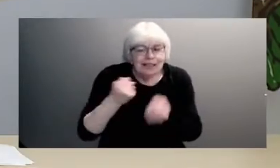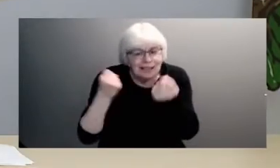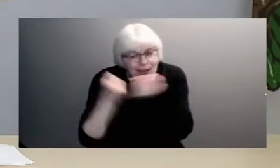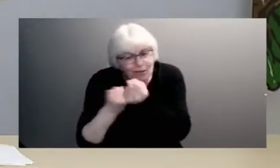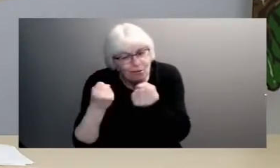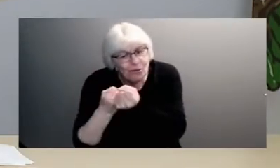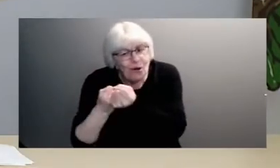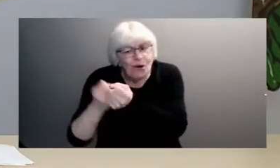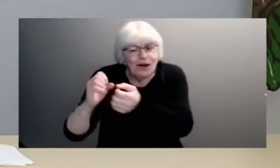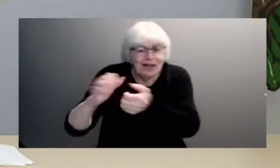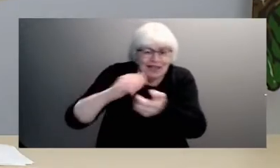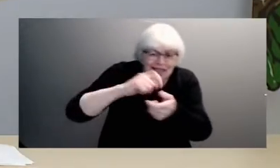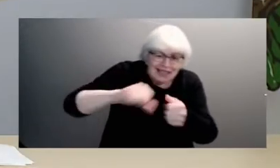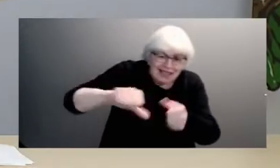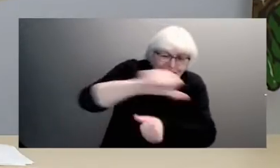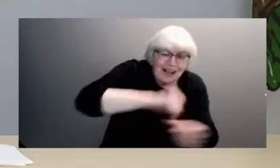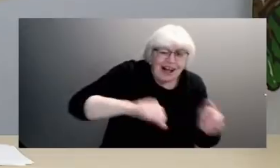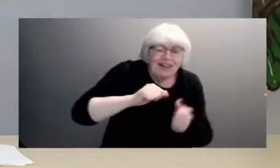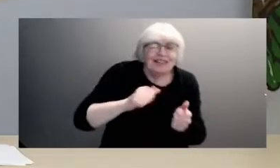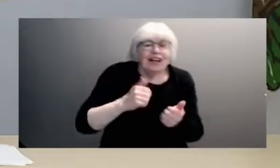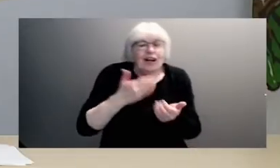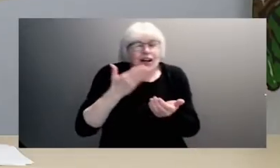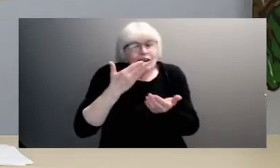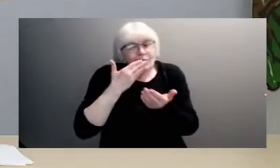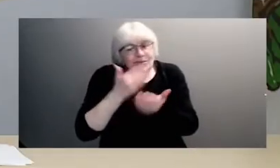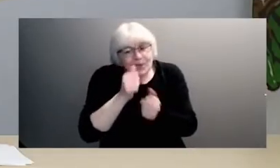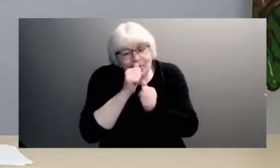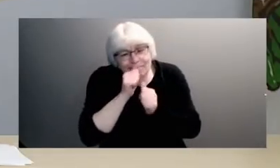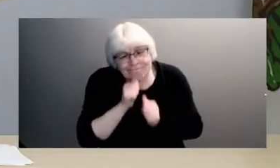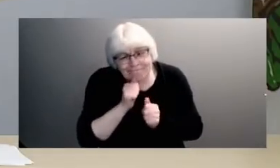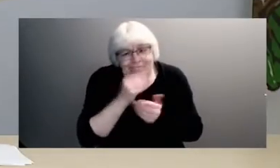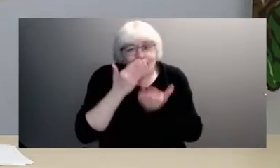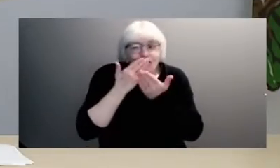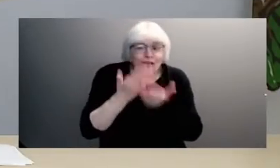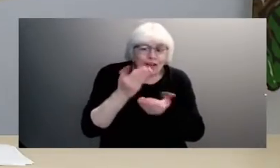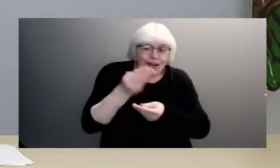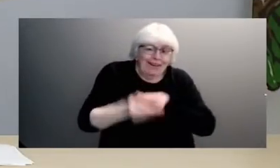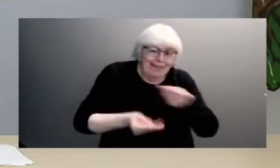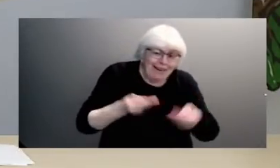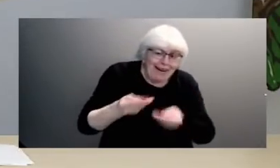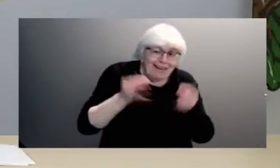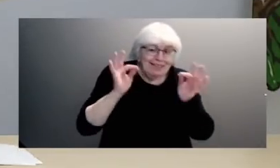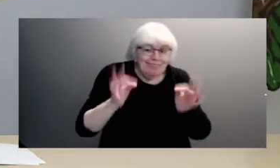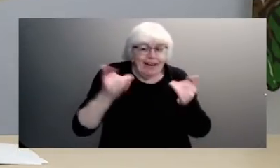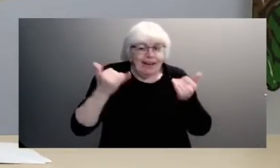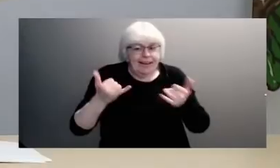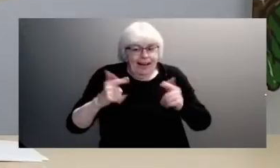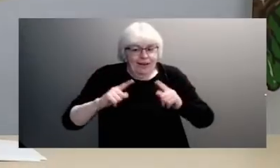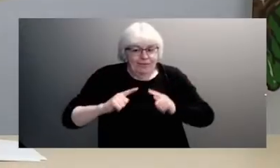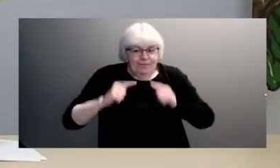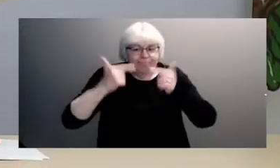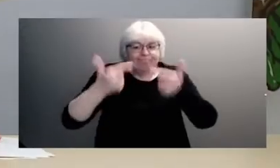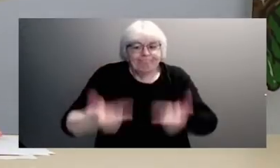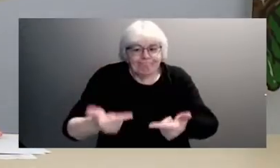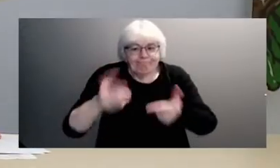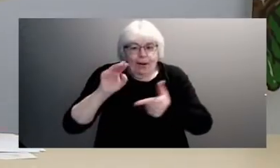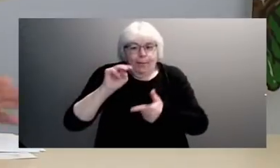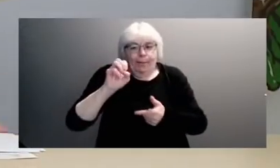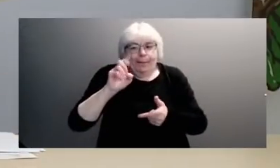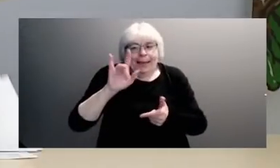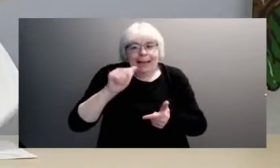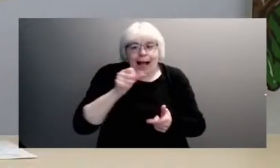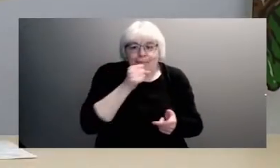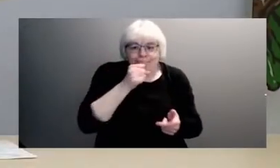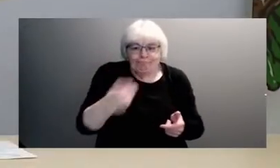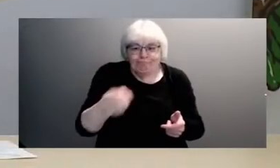open it up to questions from the media. Would you like to go ahead, Dave Stewart from The Guardian? Sure, absolutely. Thank you again, as always,